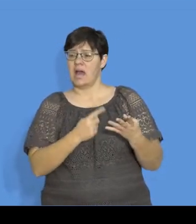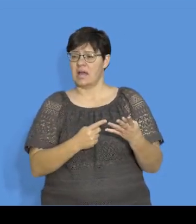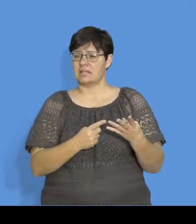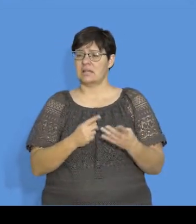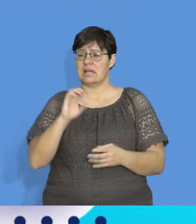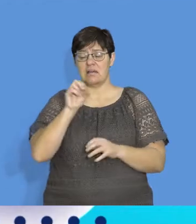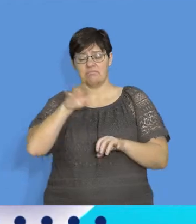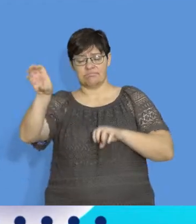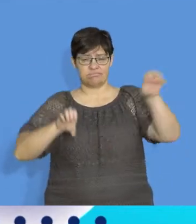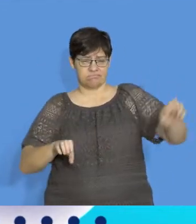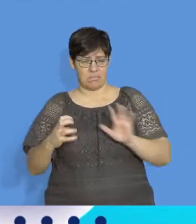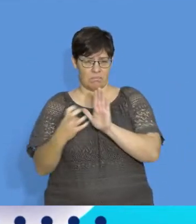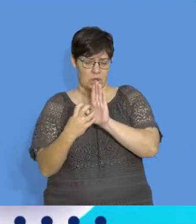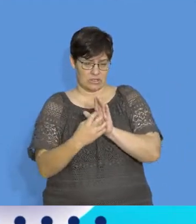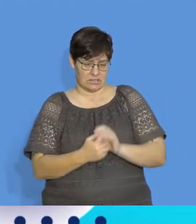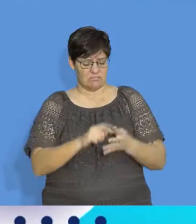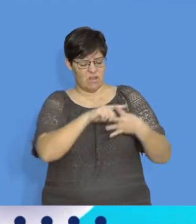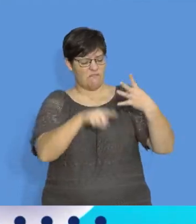look like. Okay.